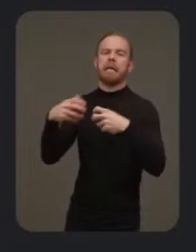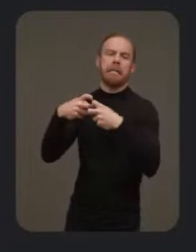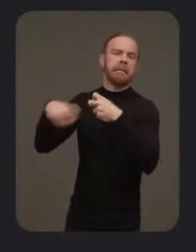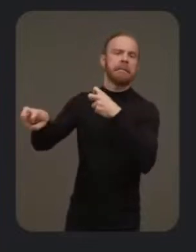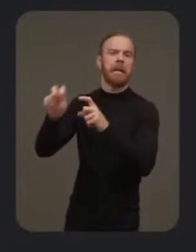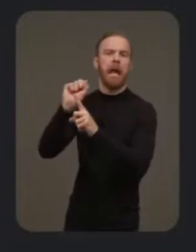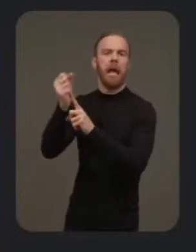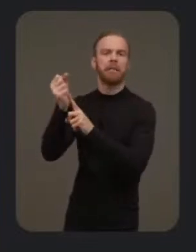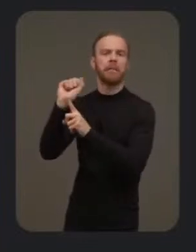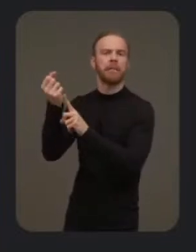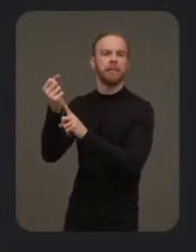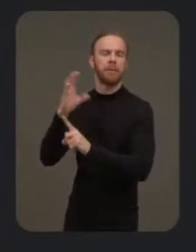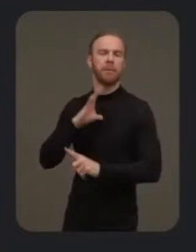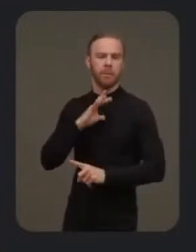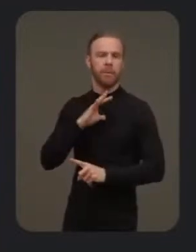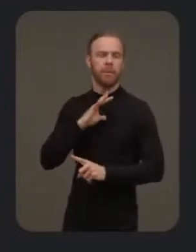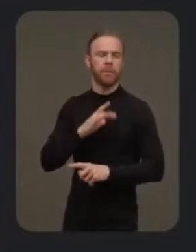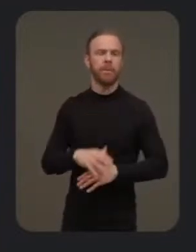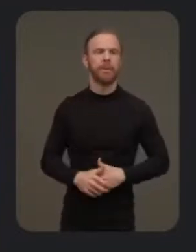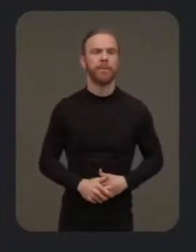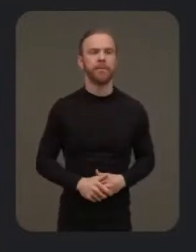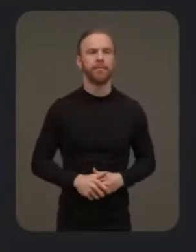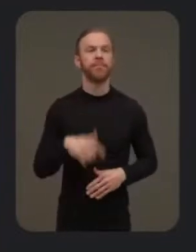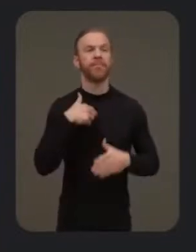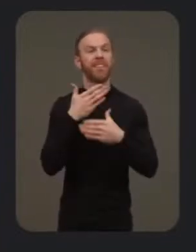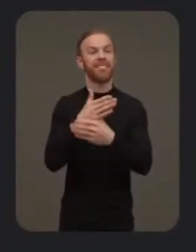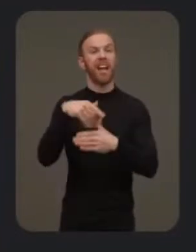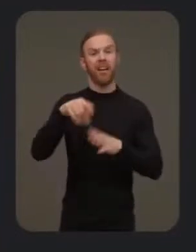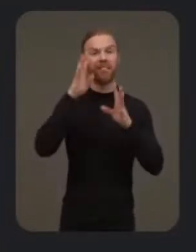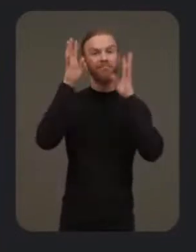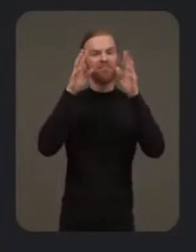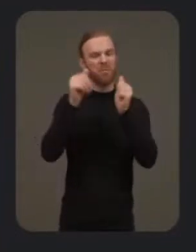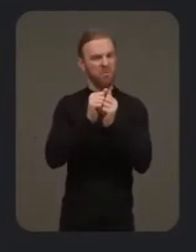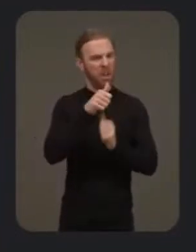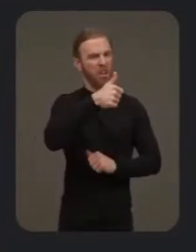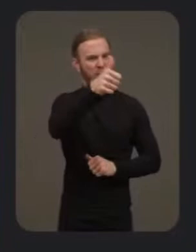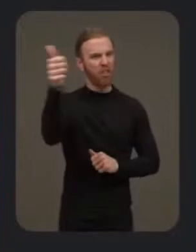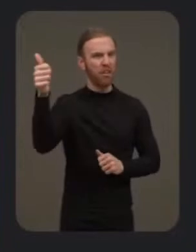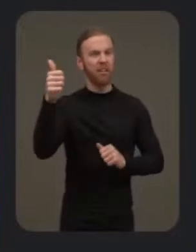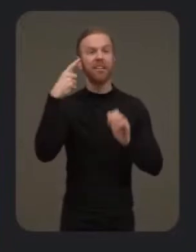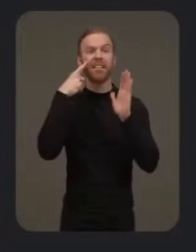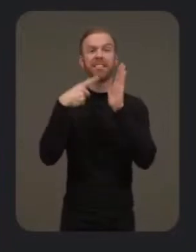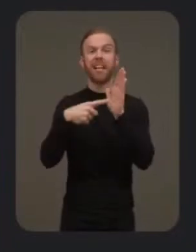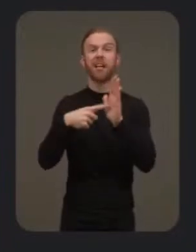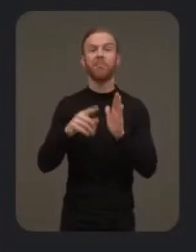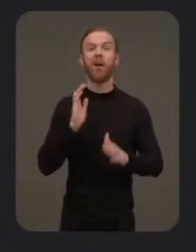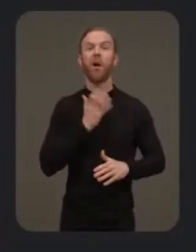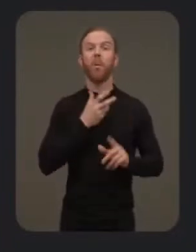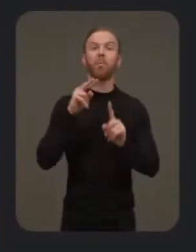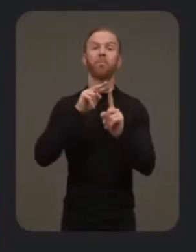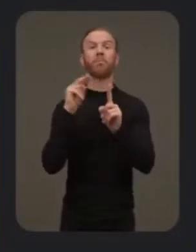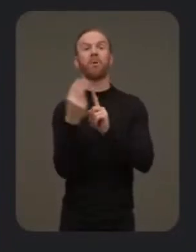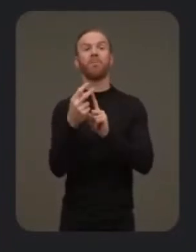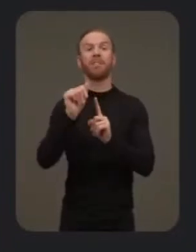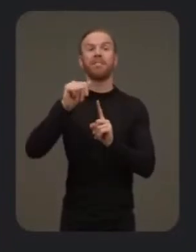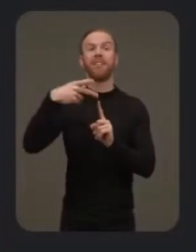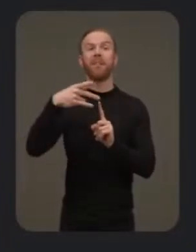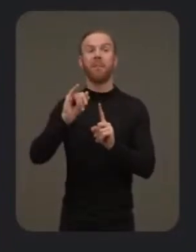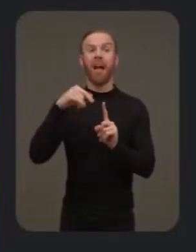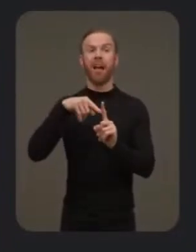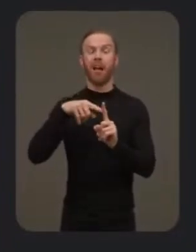cases. And we're sharing these innovations with others. For example, our Perspective